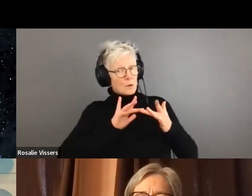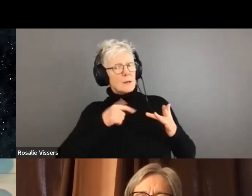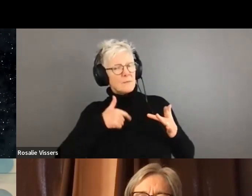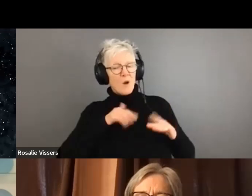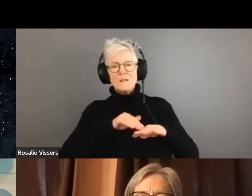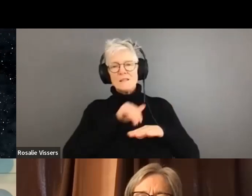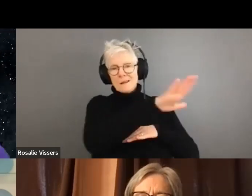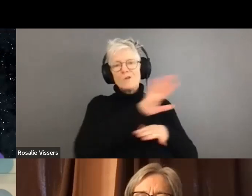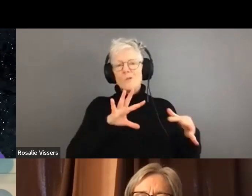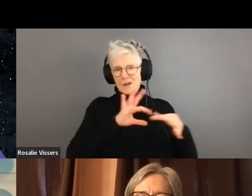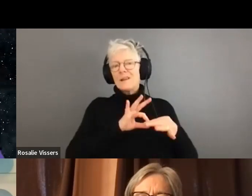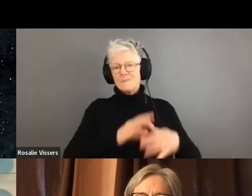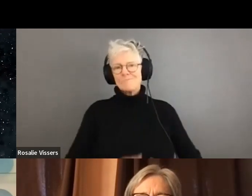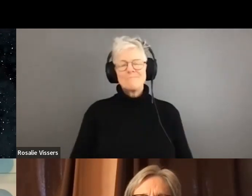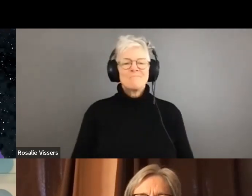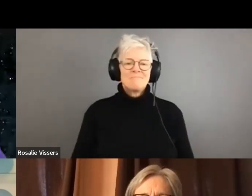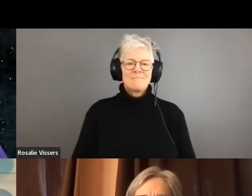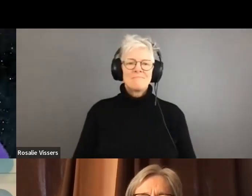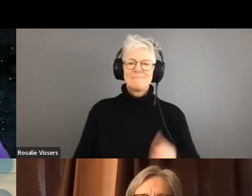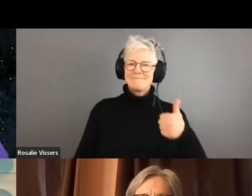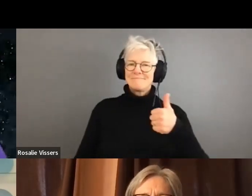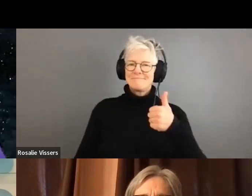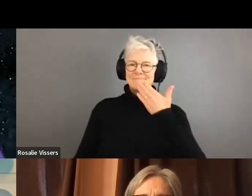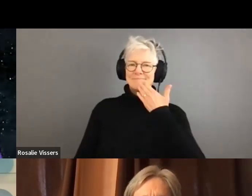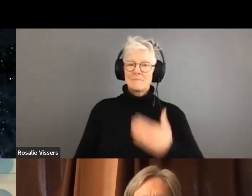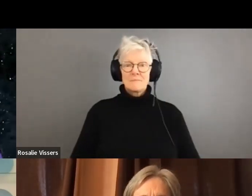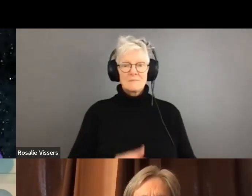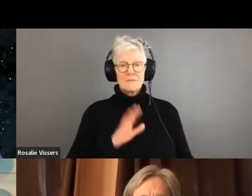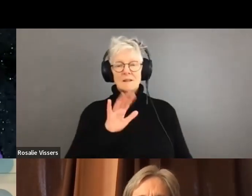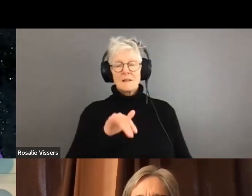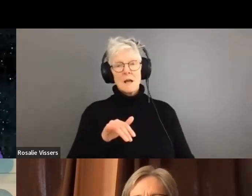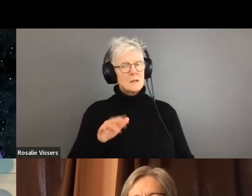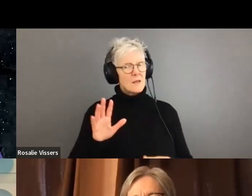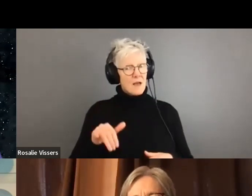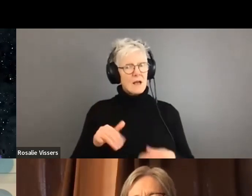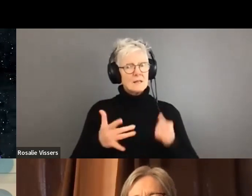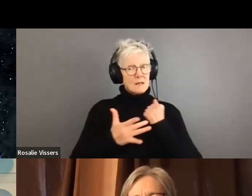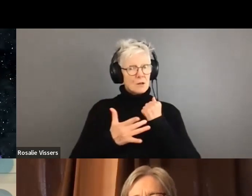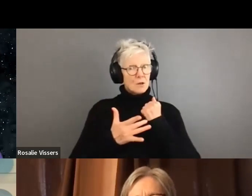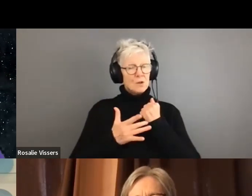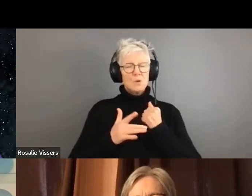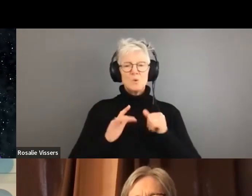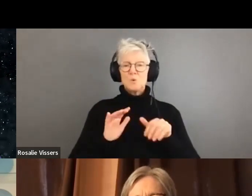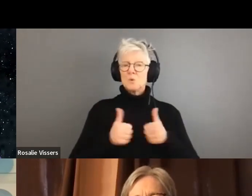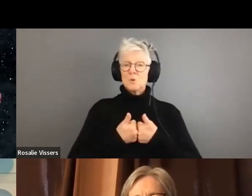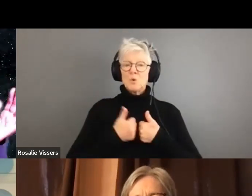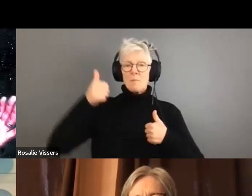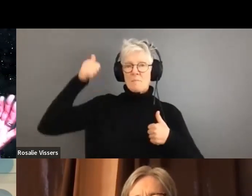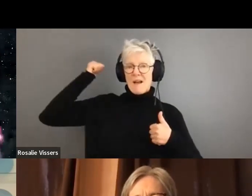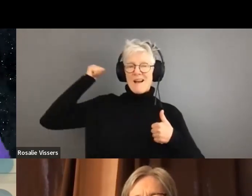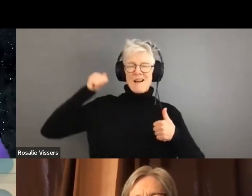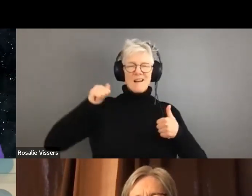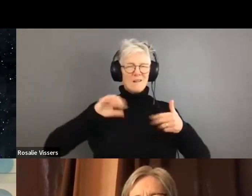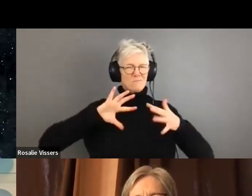the link directly. Great. Now, it was Thank a bit you. of a challenge technical wise because my background was a little funky, but I didn't